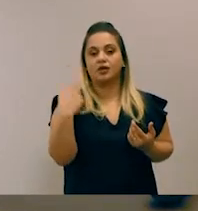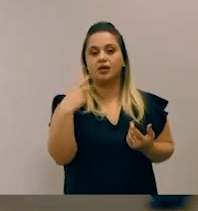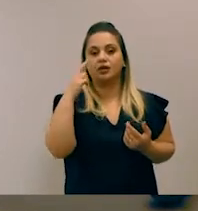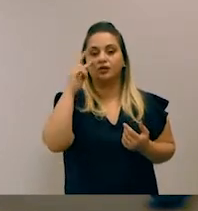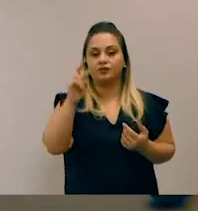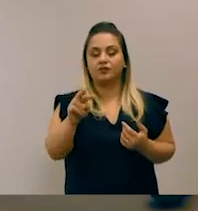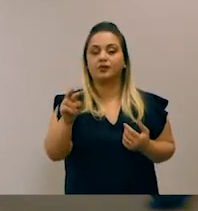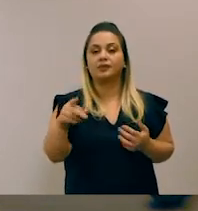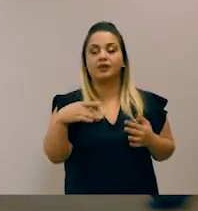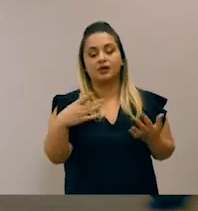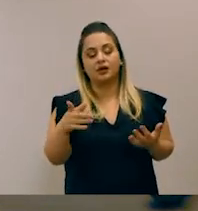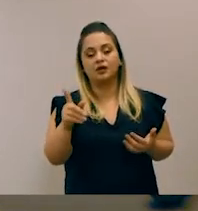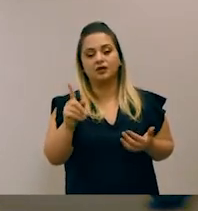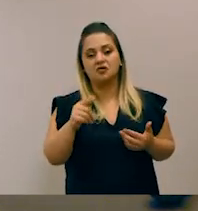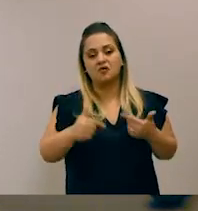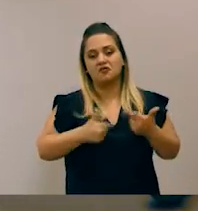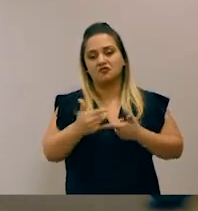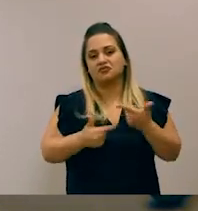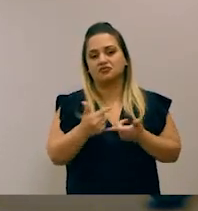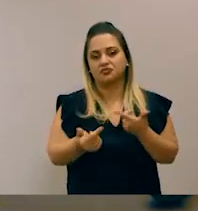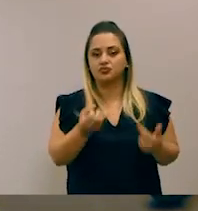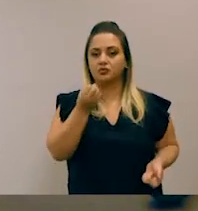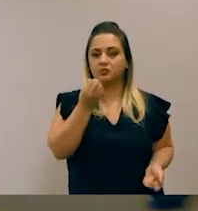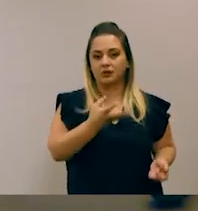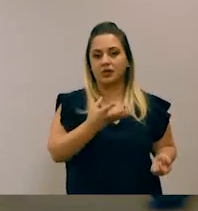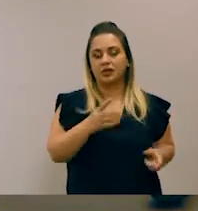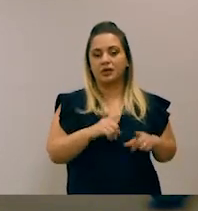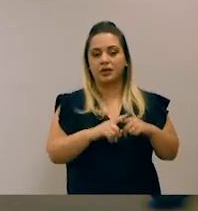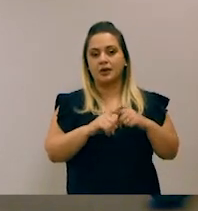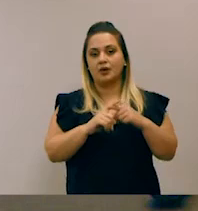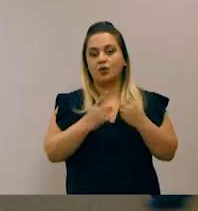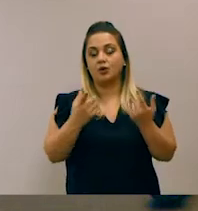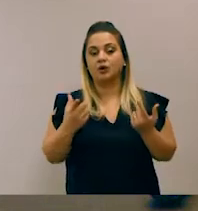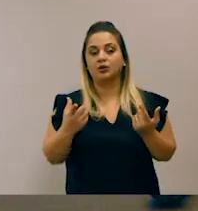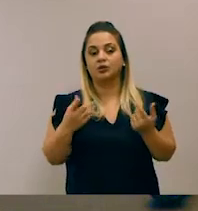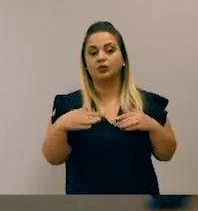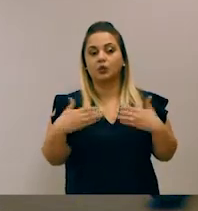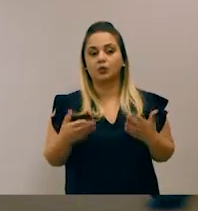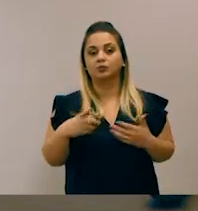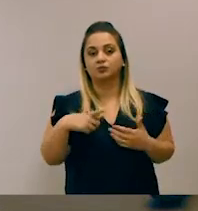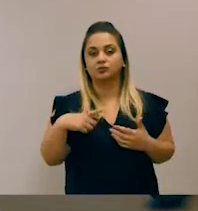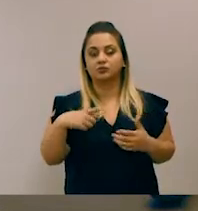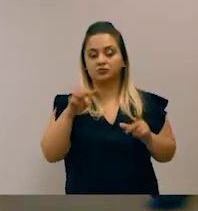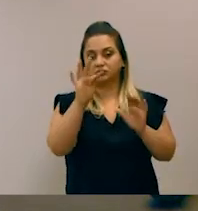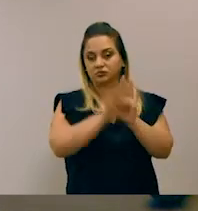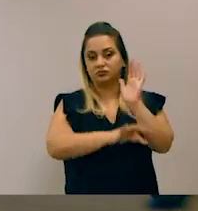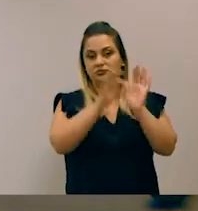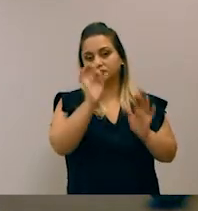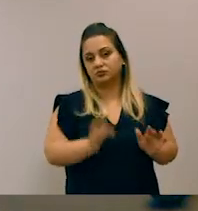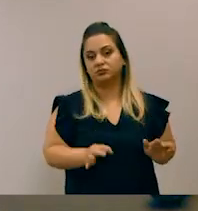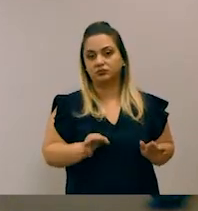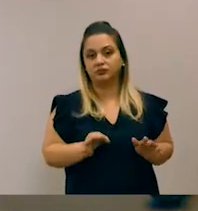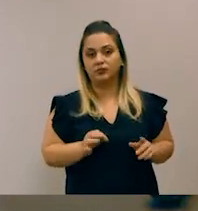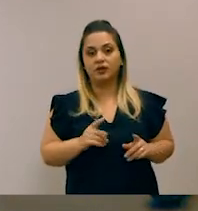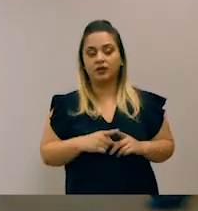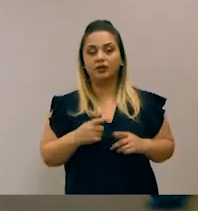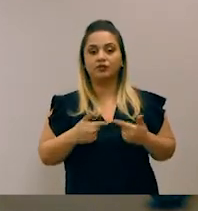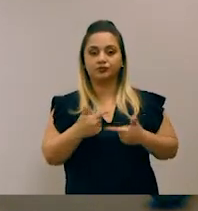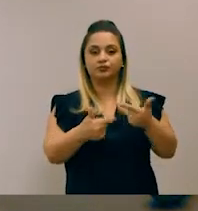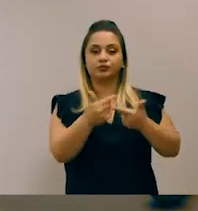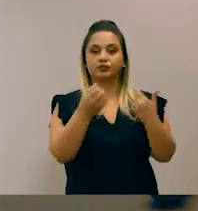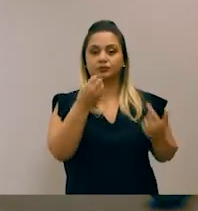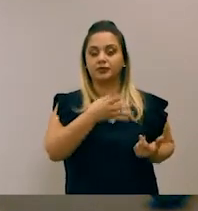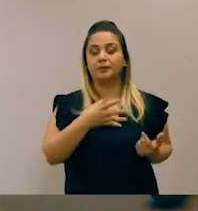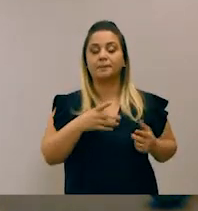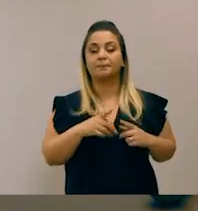And it works relatively well. When you have the text, it's looks quite cute,